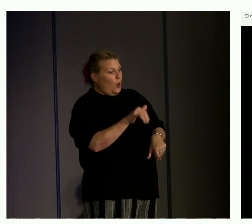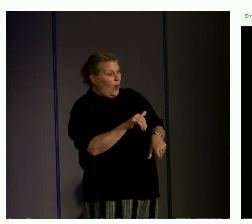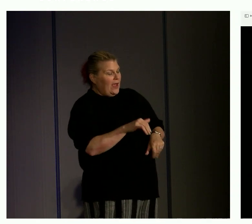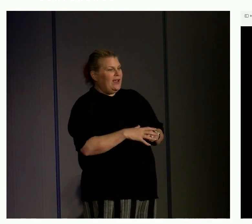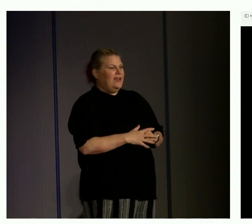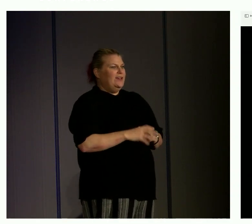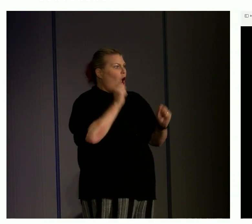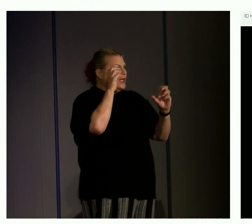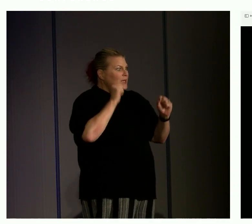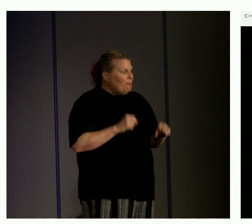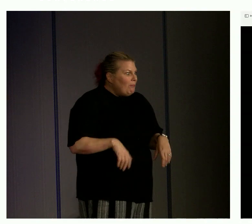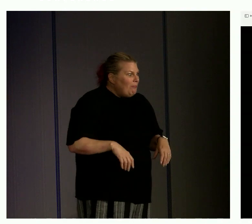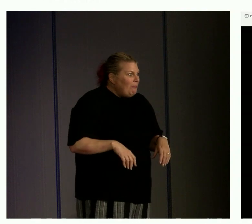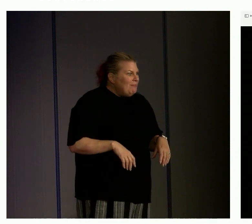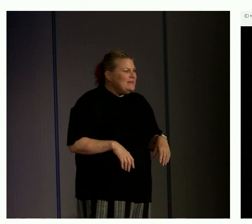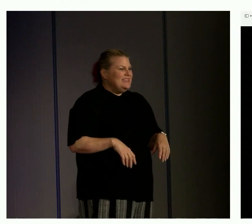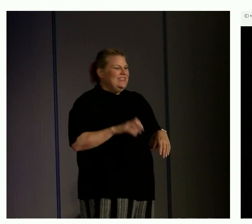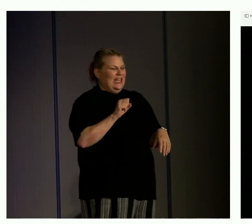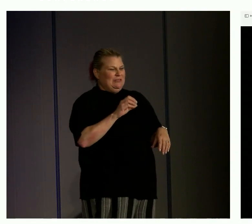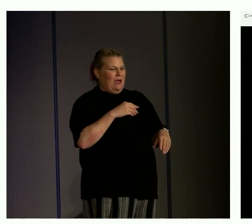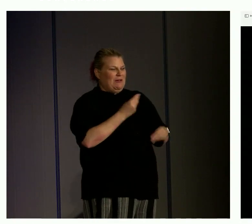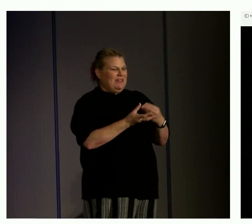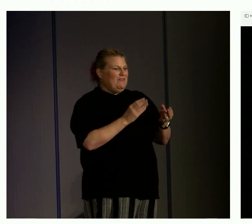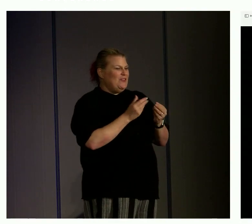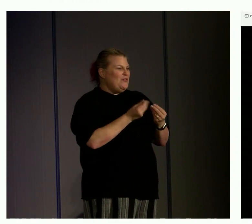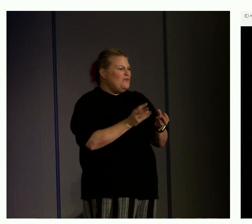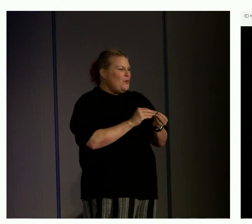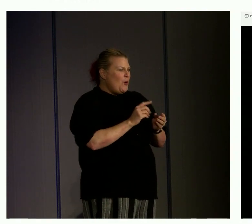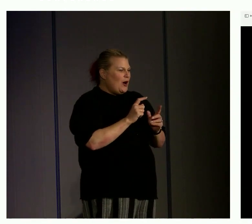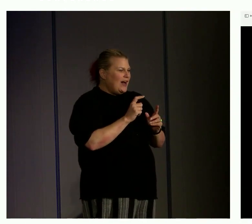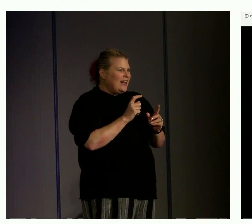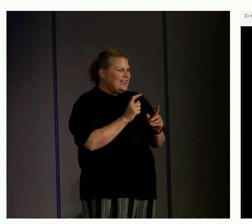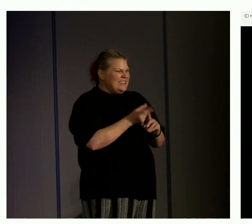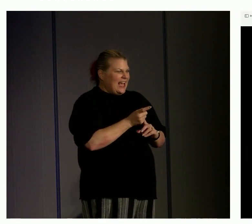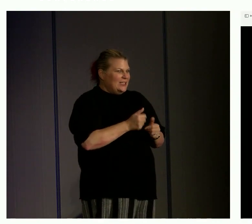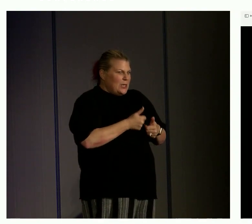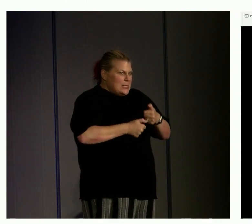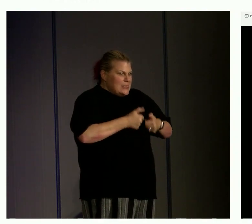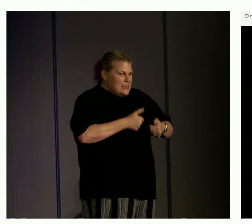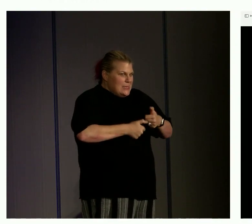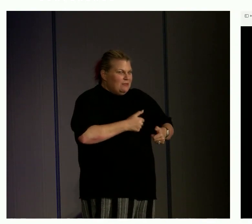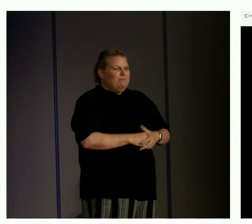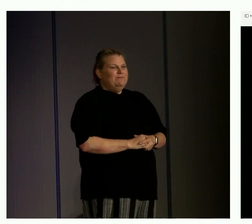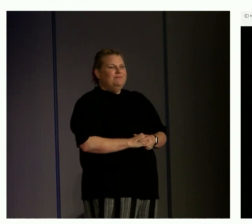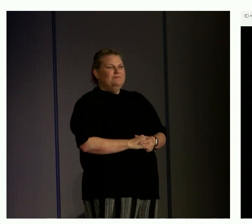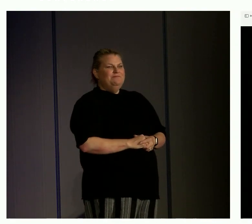awesome. I'm going to leave you a few more seconds.